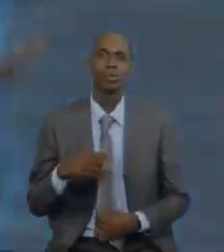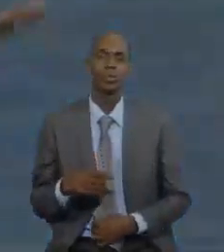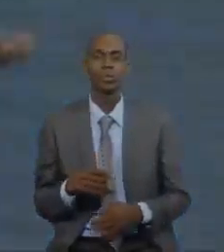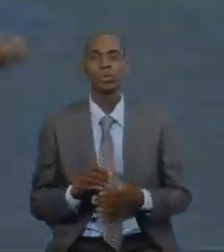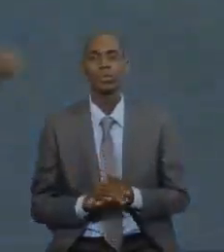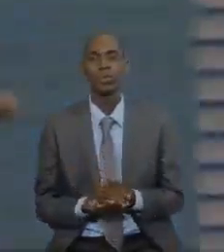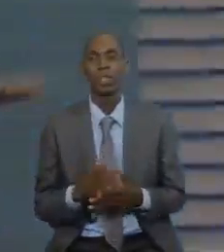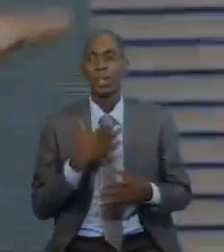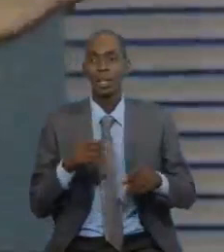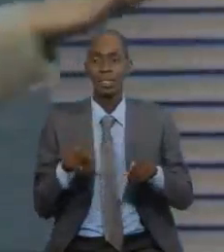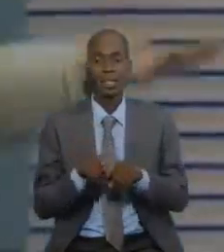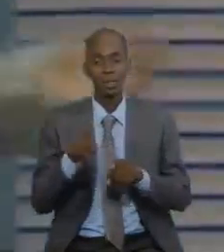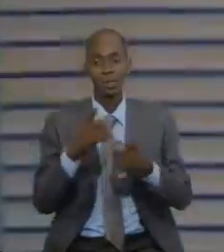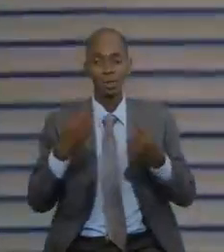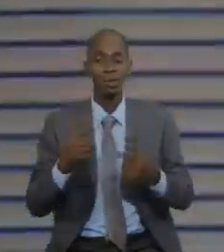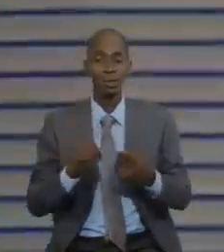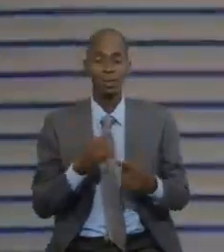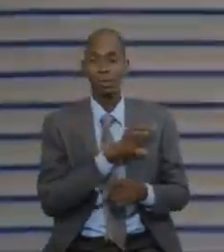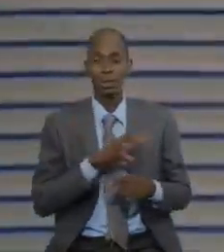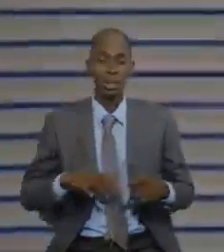And as you come to Christ today,